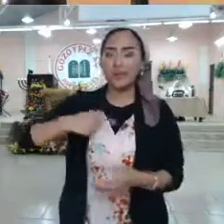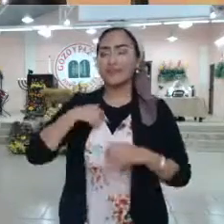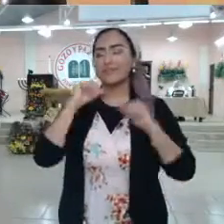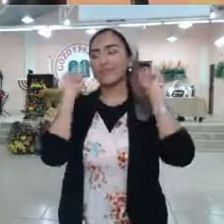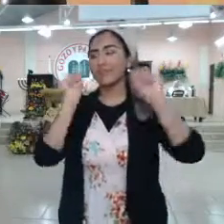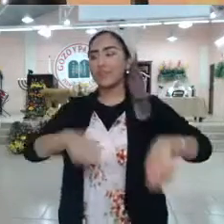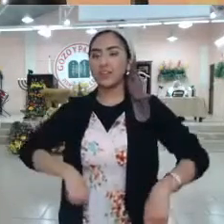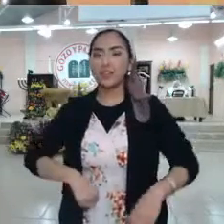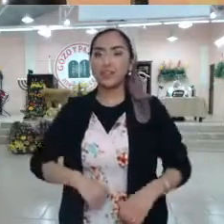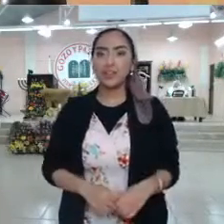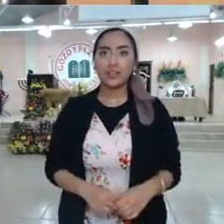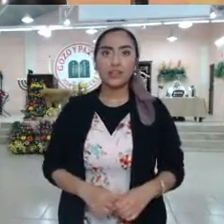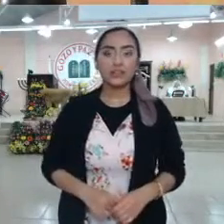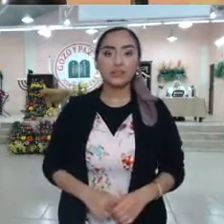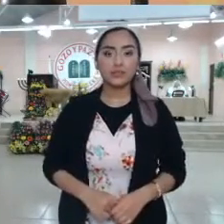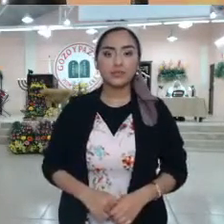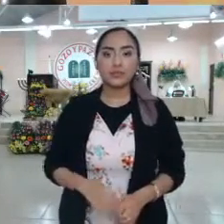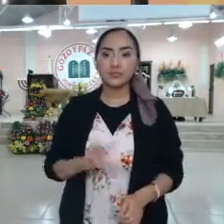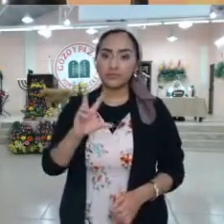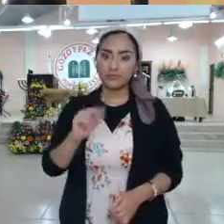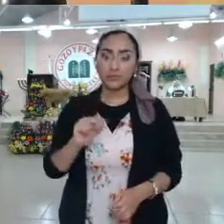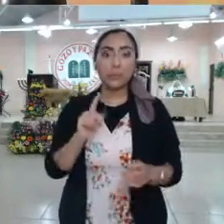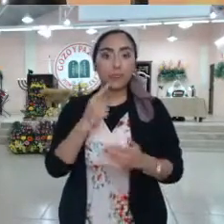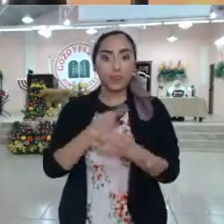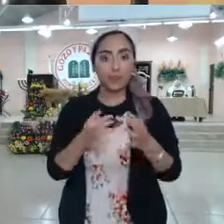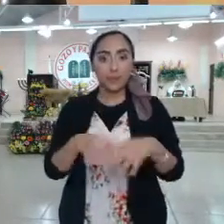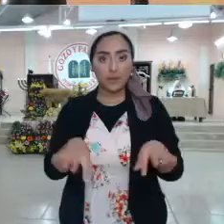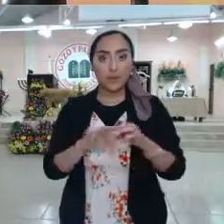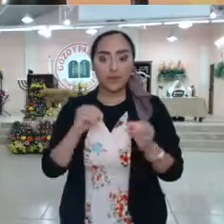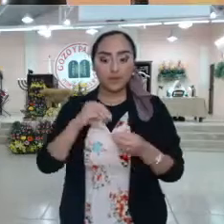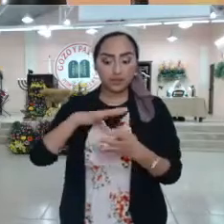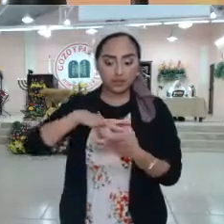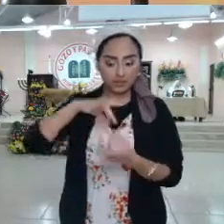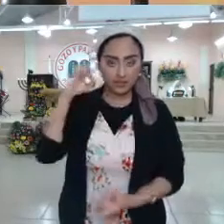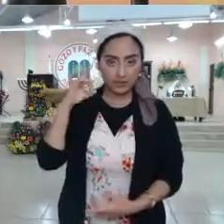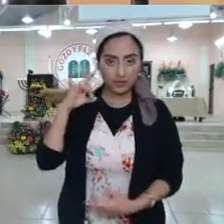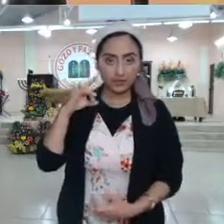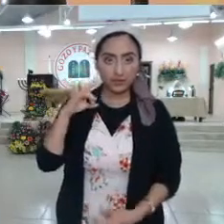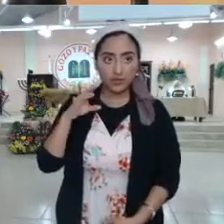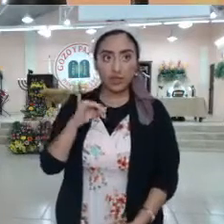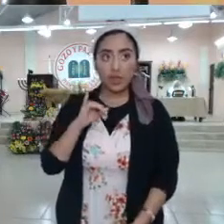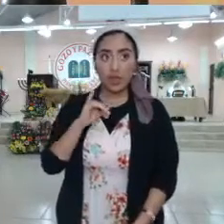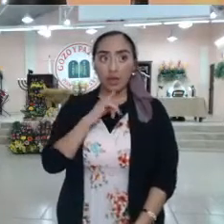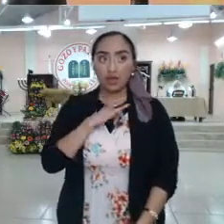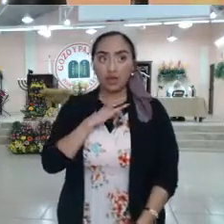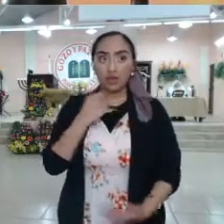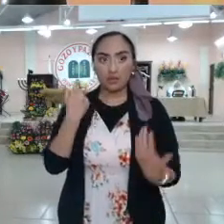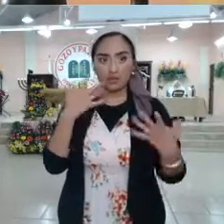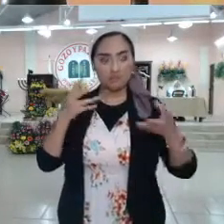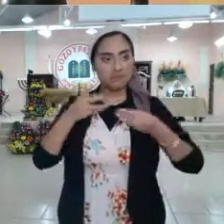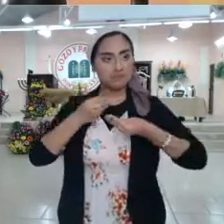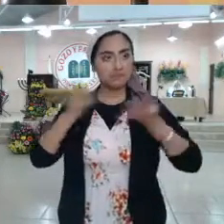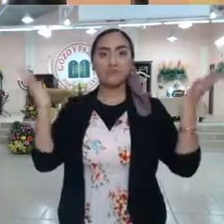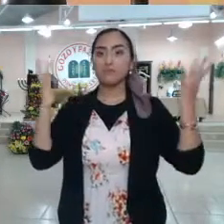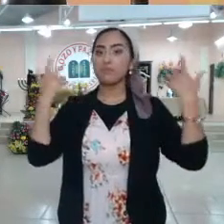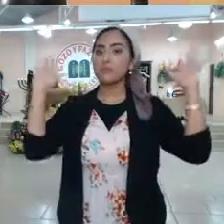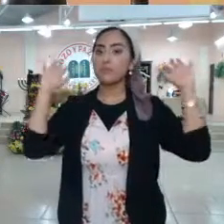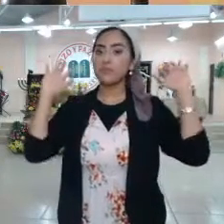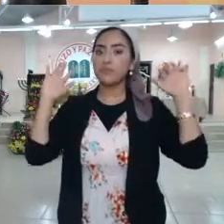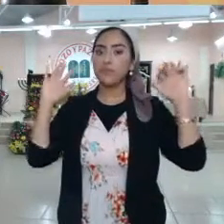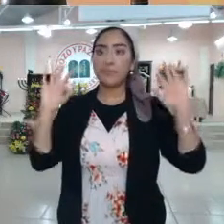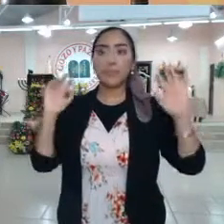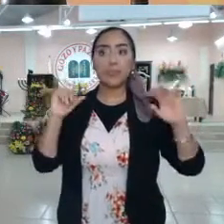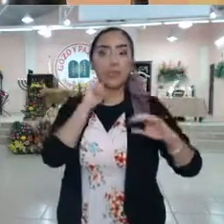dancé? I danced a lot. No, lo importante No, es lo the important espiritual. thing is the Yo spiritual. ya lancé el mensaje. I sent the Ya message. no